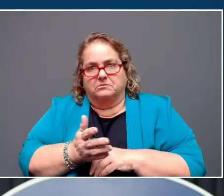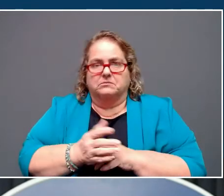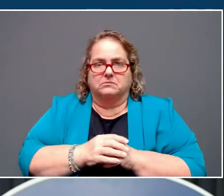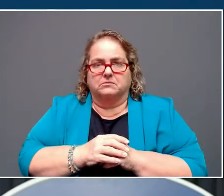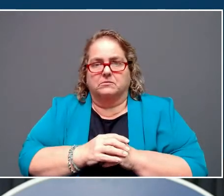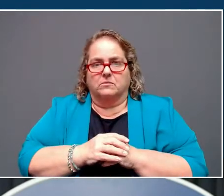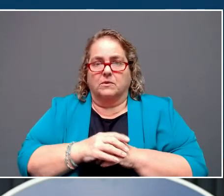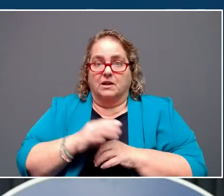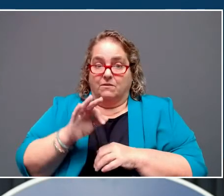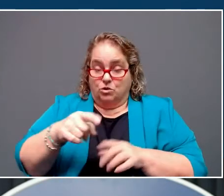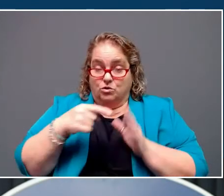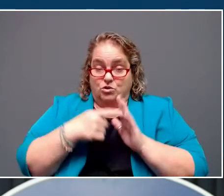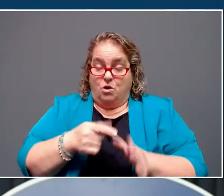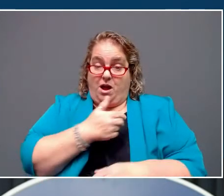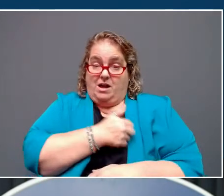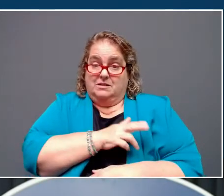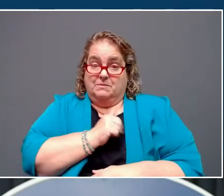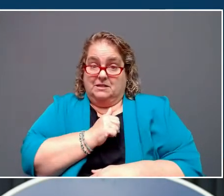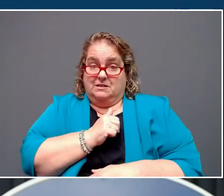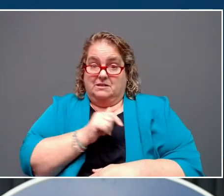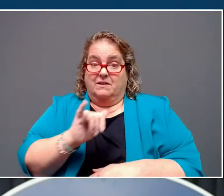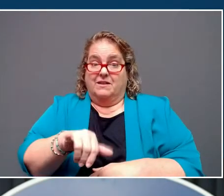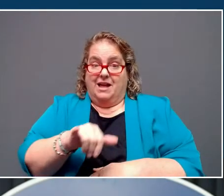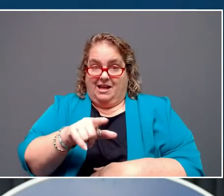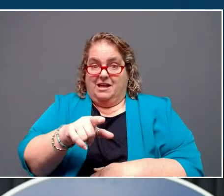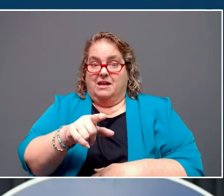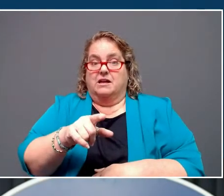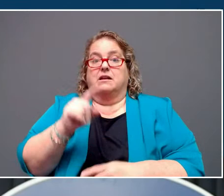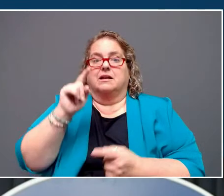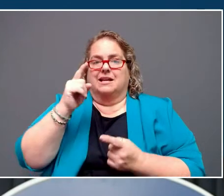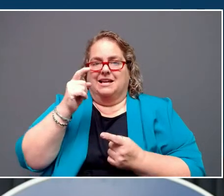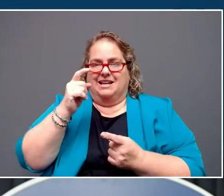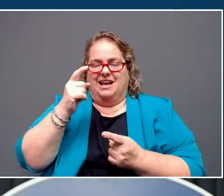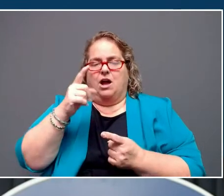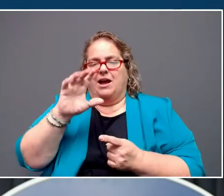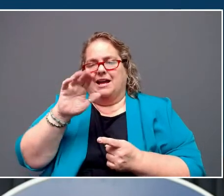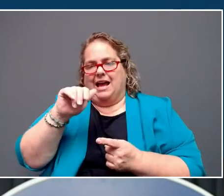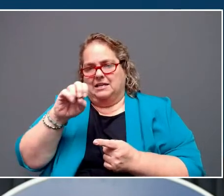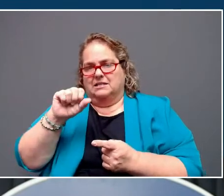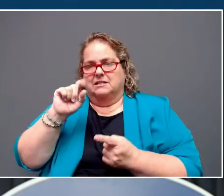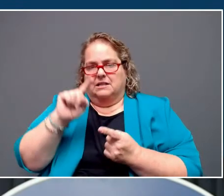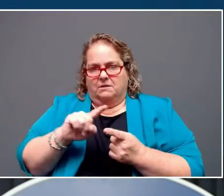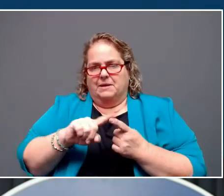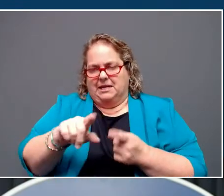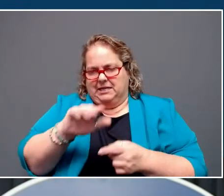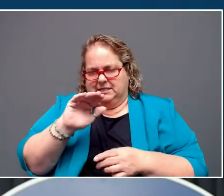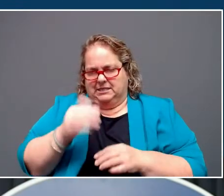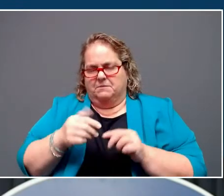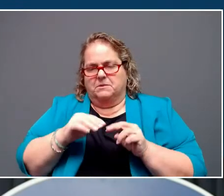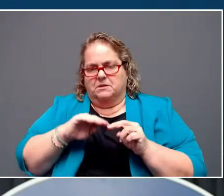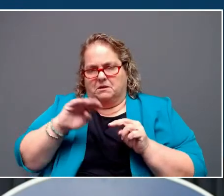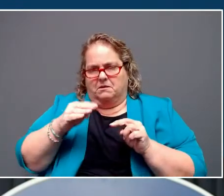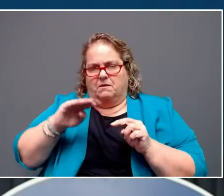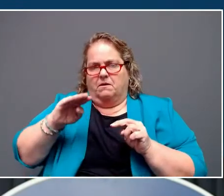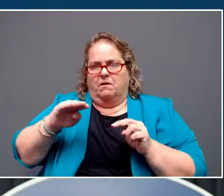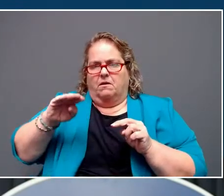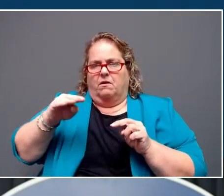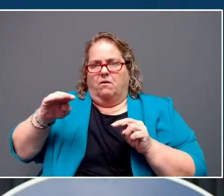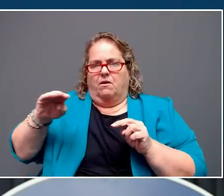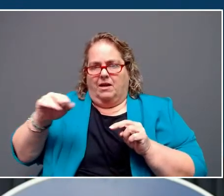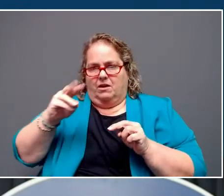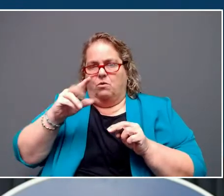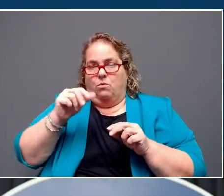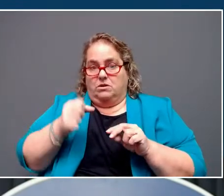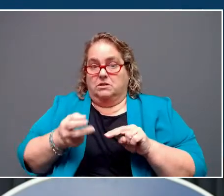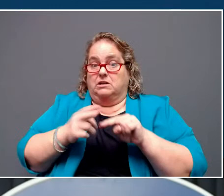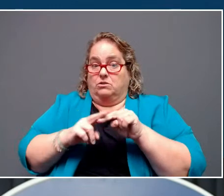show the hospitalization, that obviously lags cases, but does appear to be leveling out after it was increasing